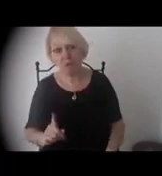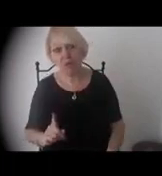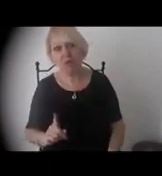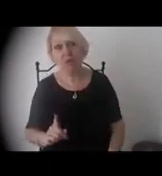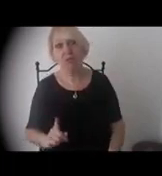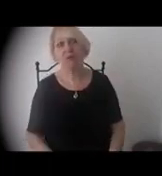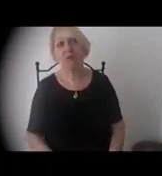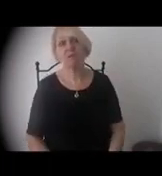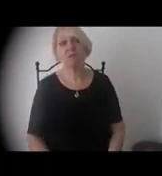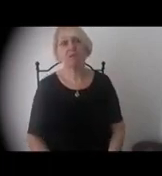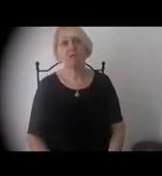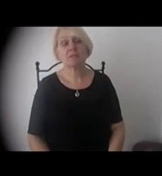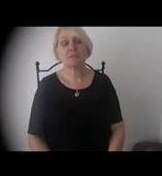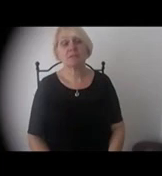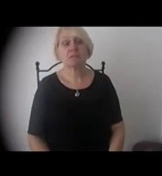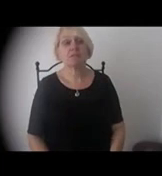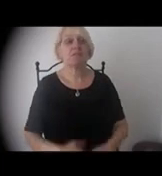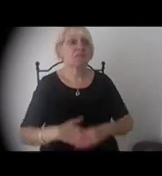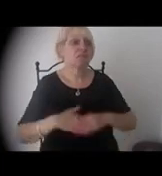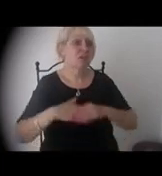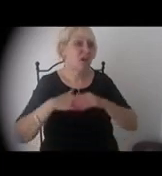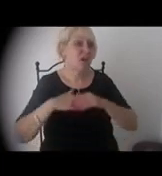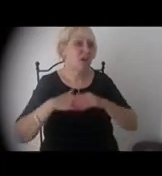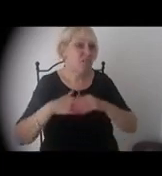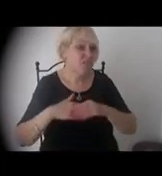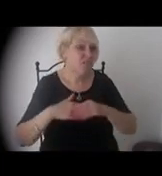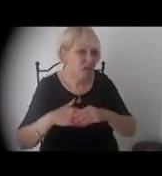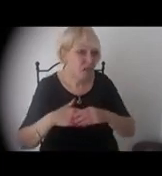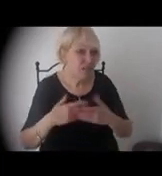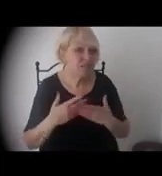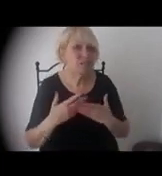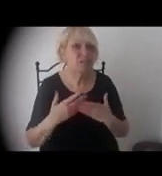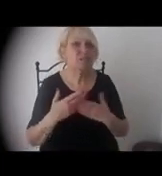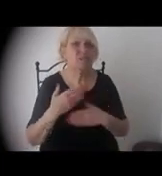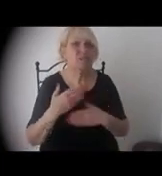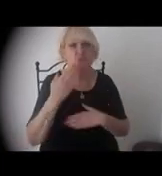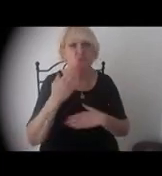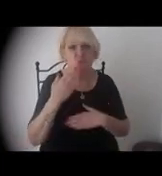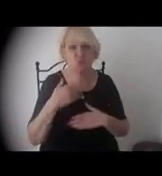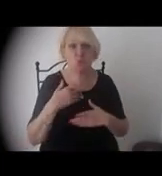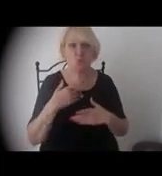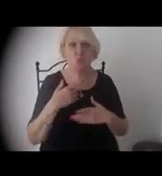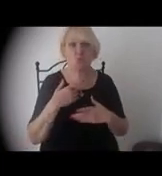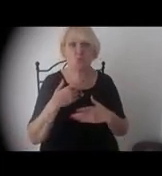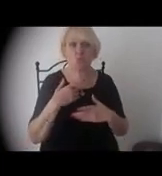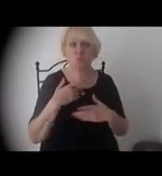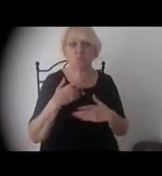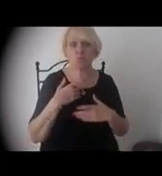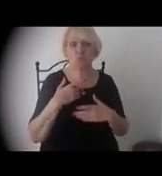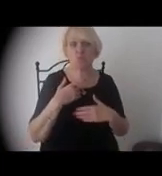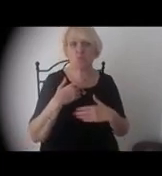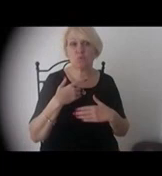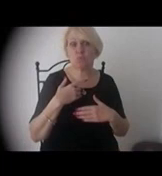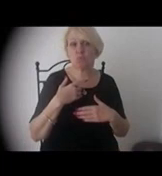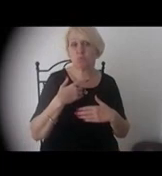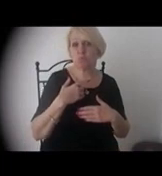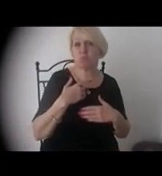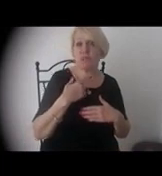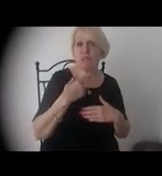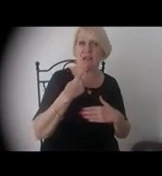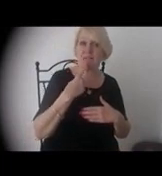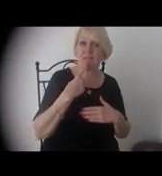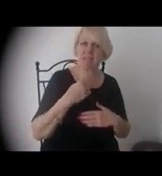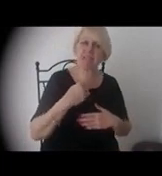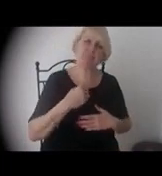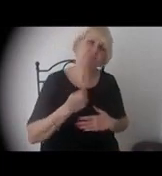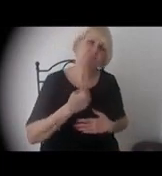a friend in school has maybe spoken on their behalf to a member of the pastoral team, and that's really